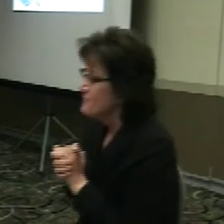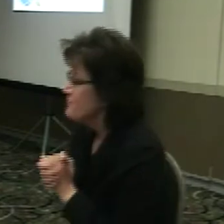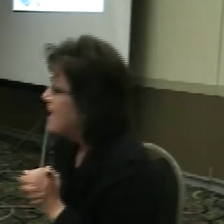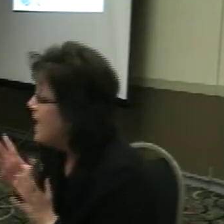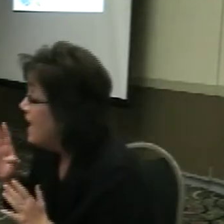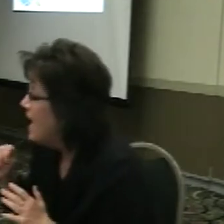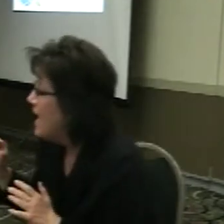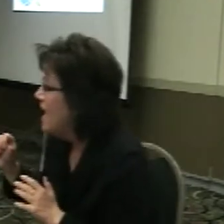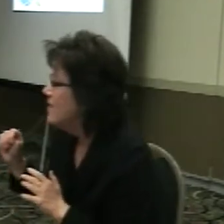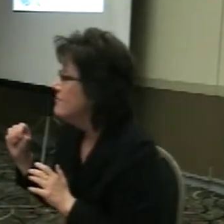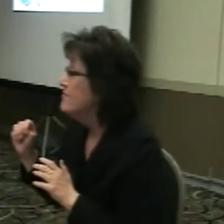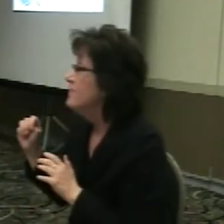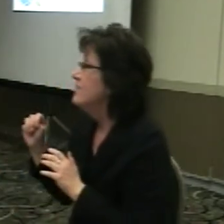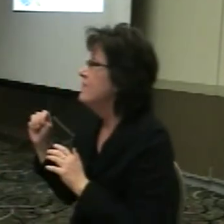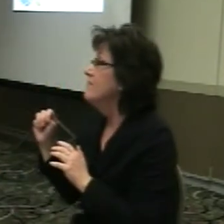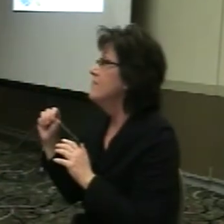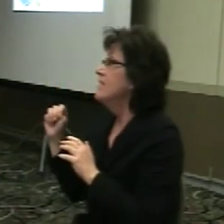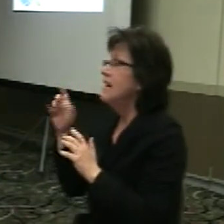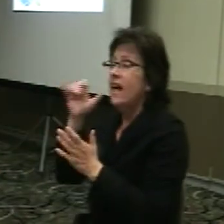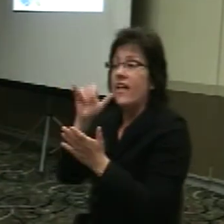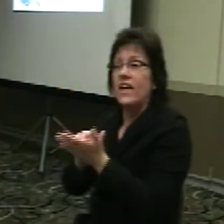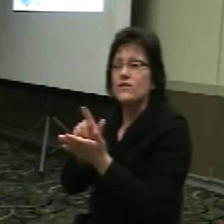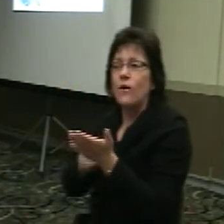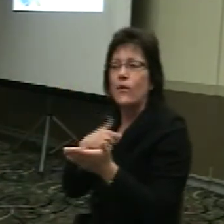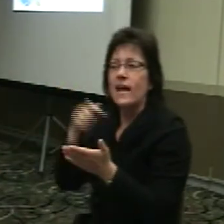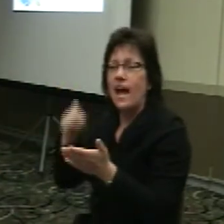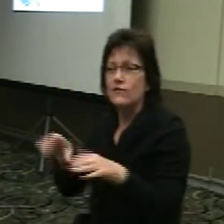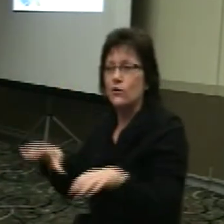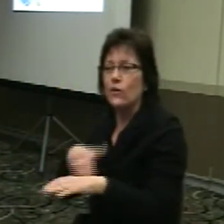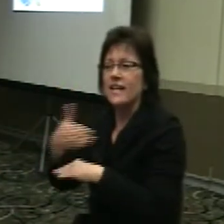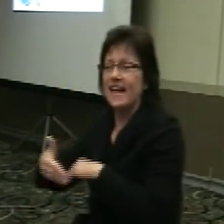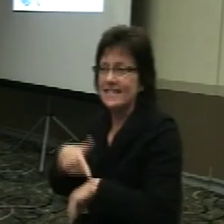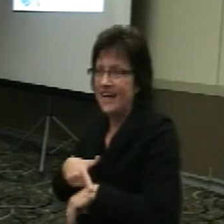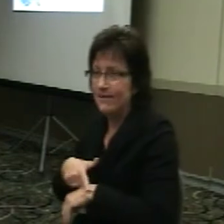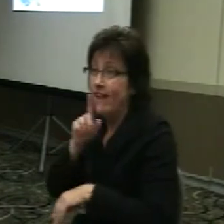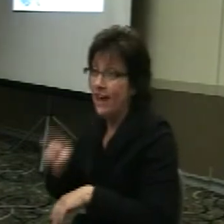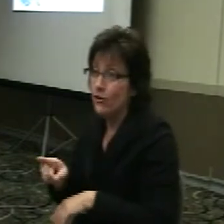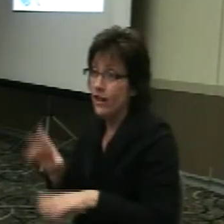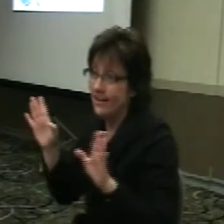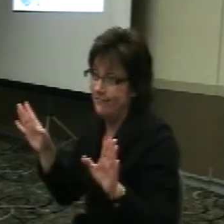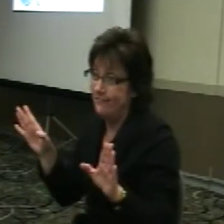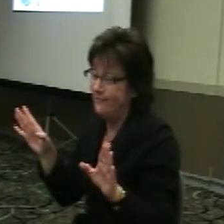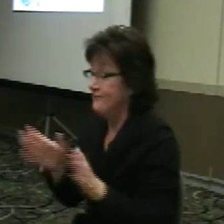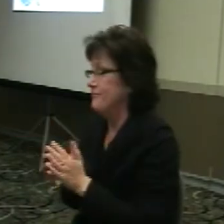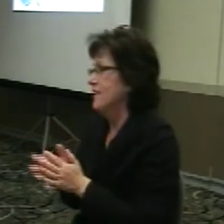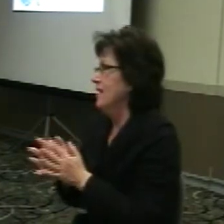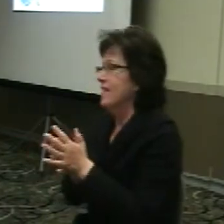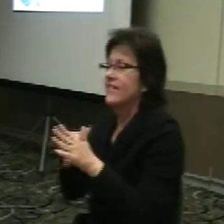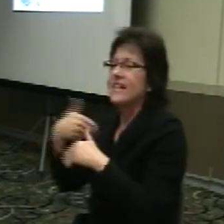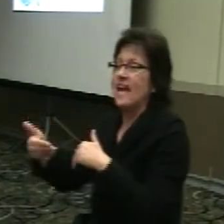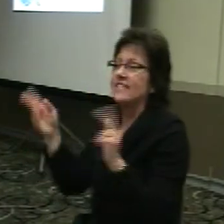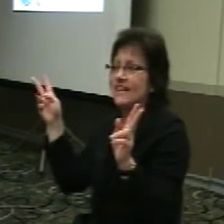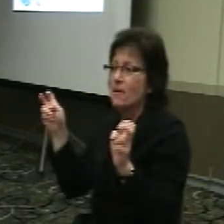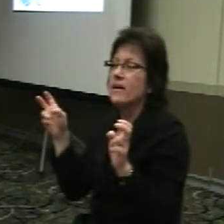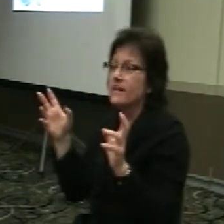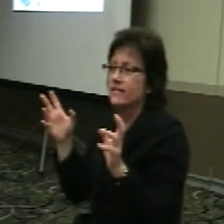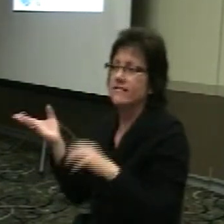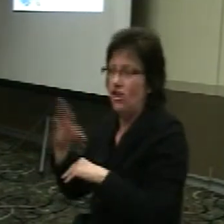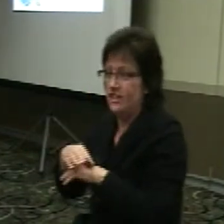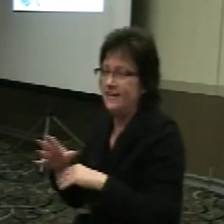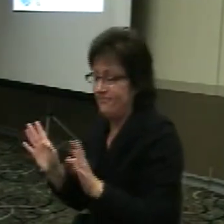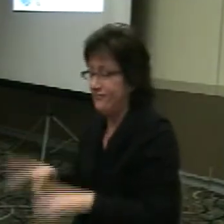resistant? That's what we've got to do the next time. You know, literally, that's what we've got to do this time. I think one of the, for me, and